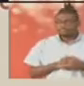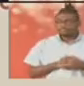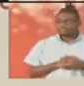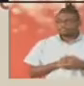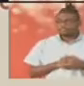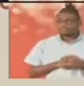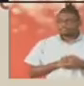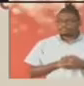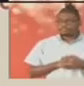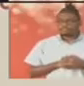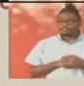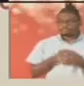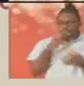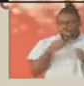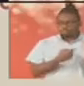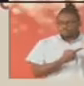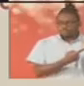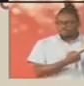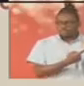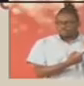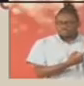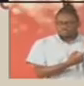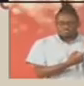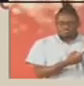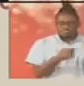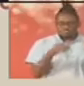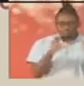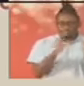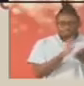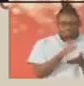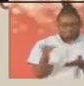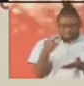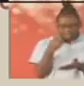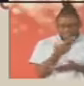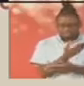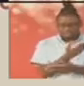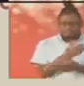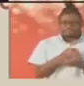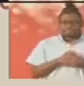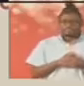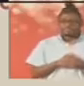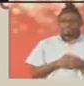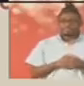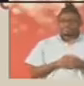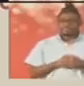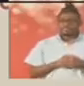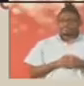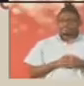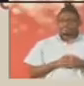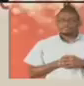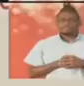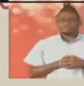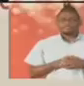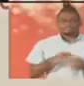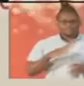wearing when I came in, right? Those are the medical masks. Those are considered suitable for